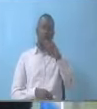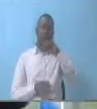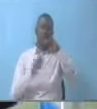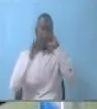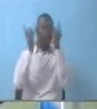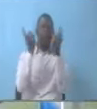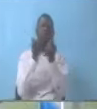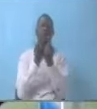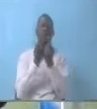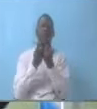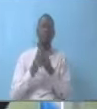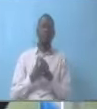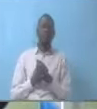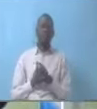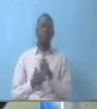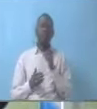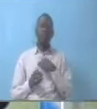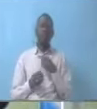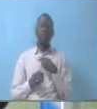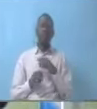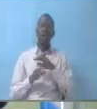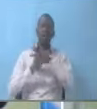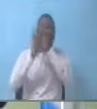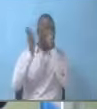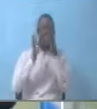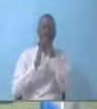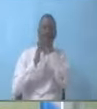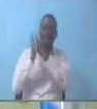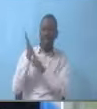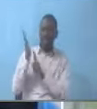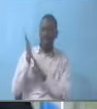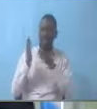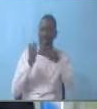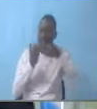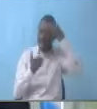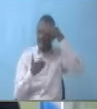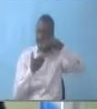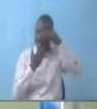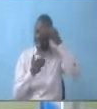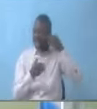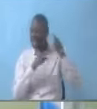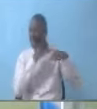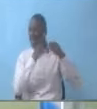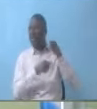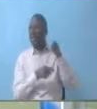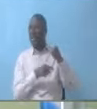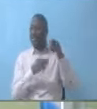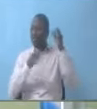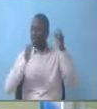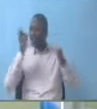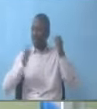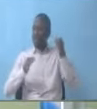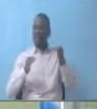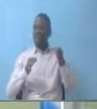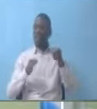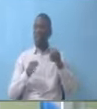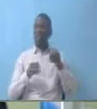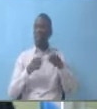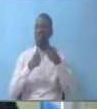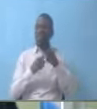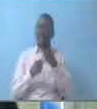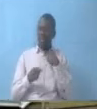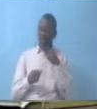of the lessons learned in that case, worse is done with this legislation, with this